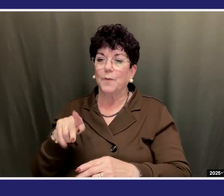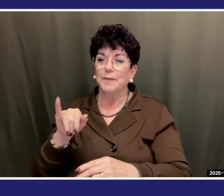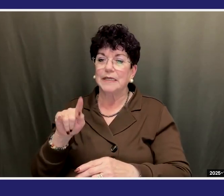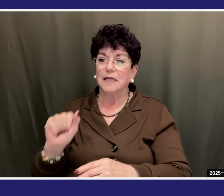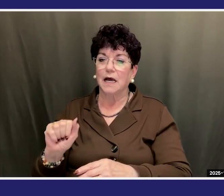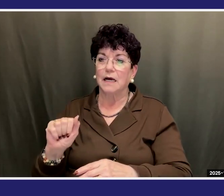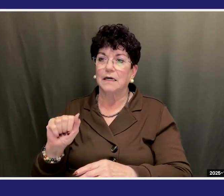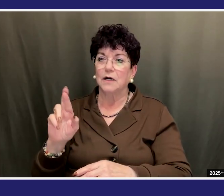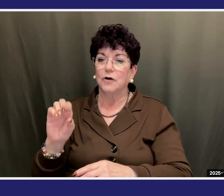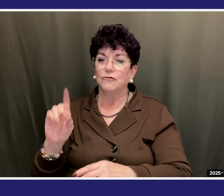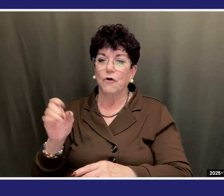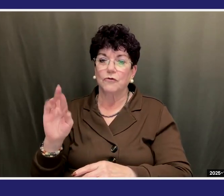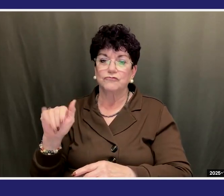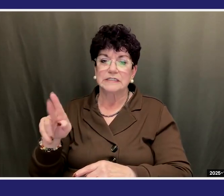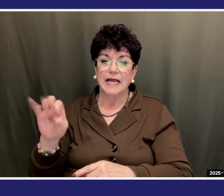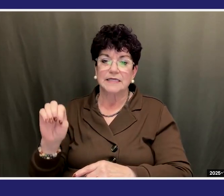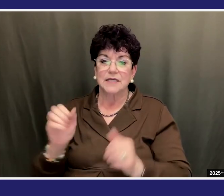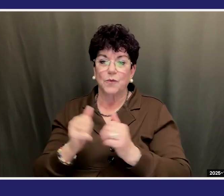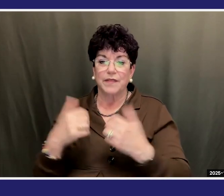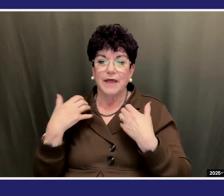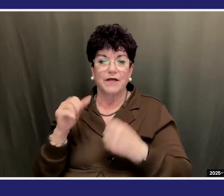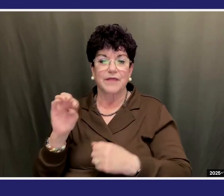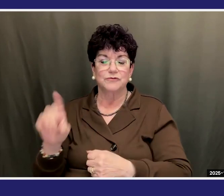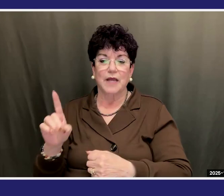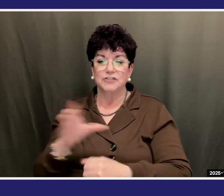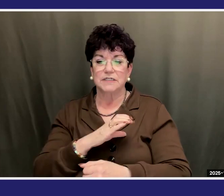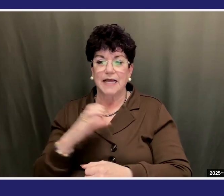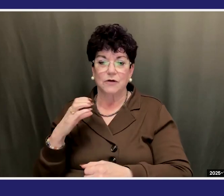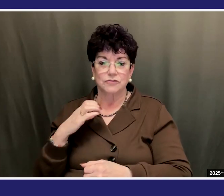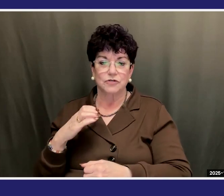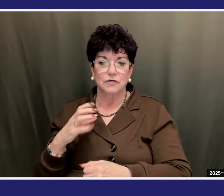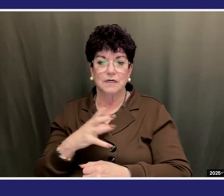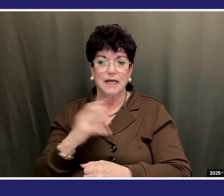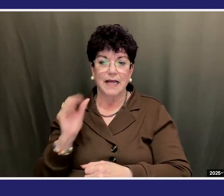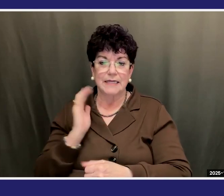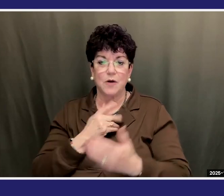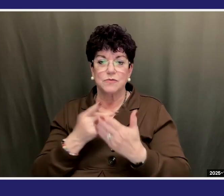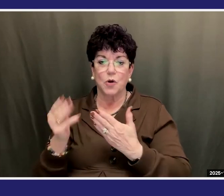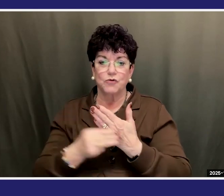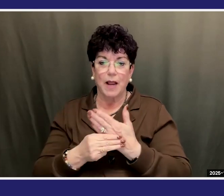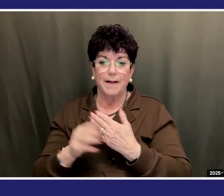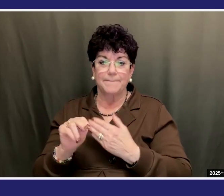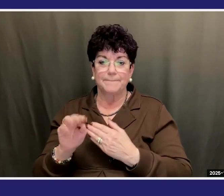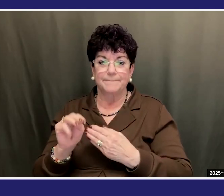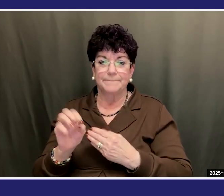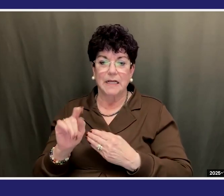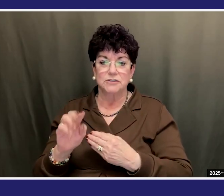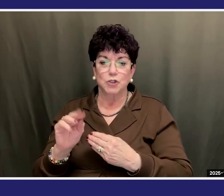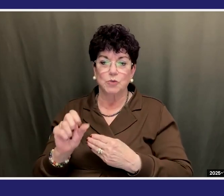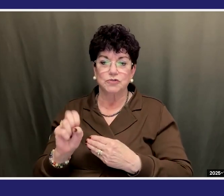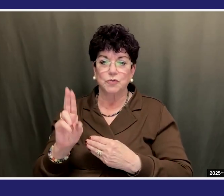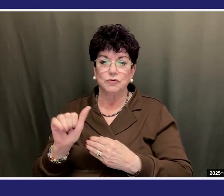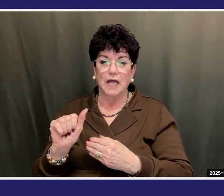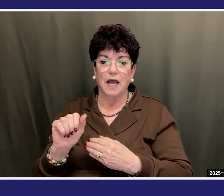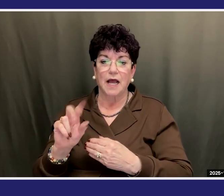I am with the Health Education Council, and our program, Mente Sana Vida Sana, is funded through the CRDP, of